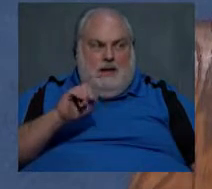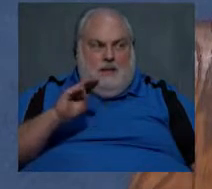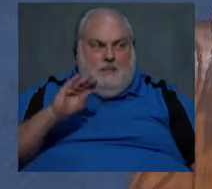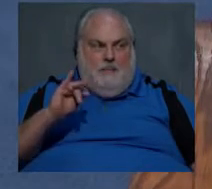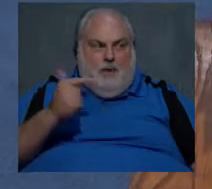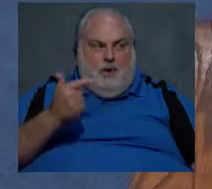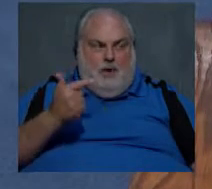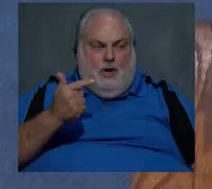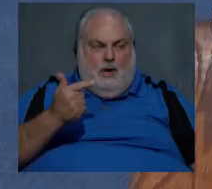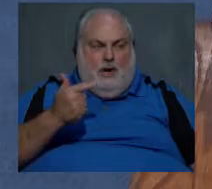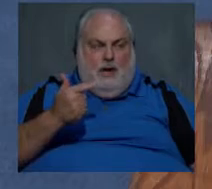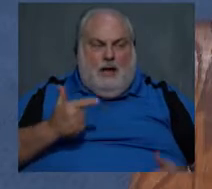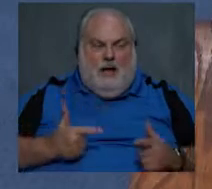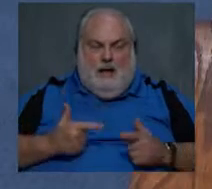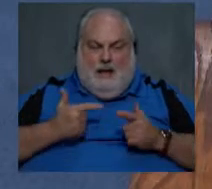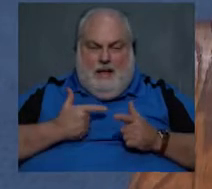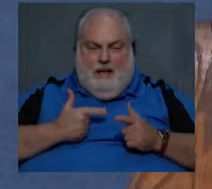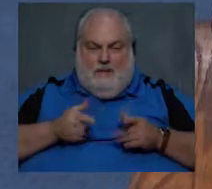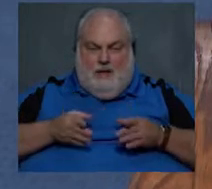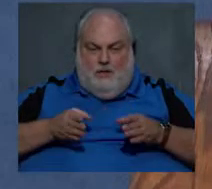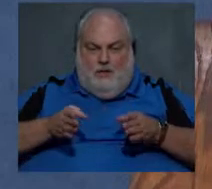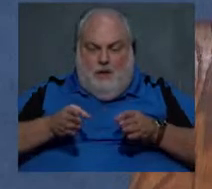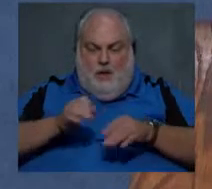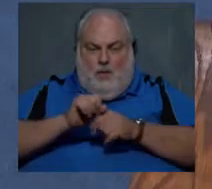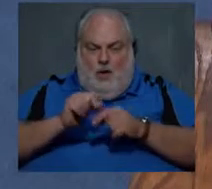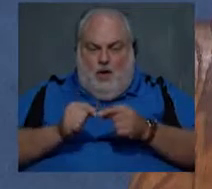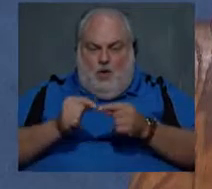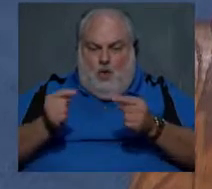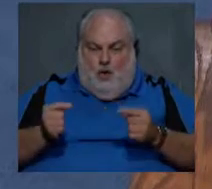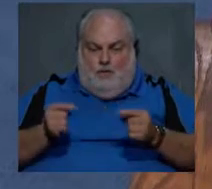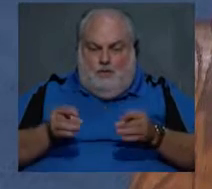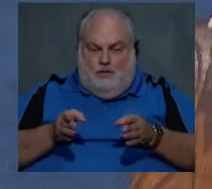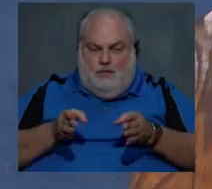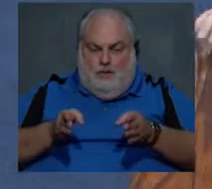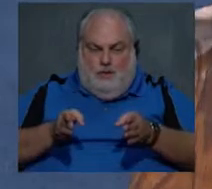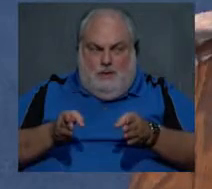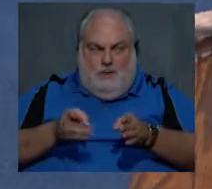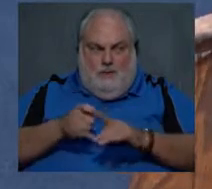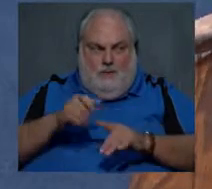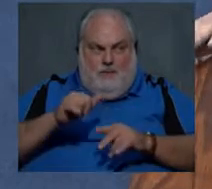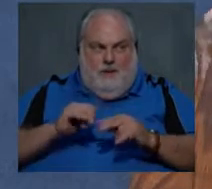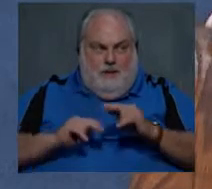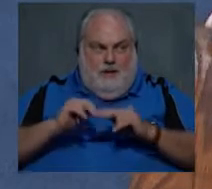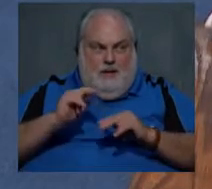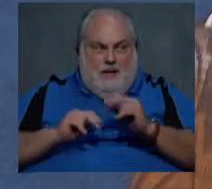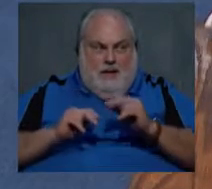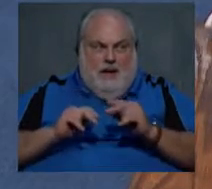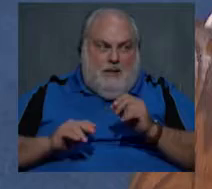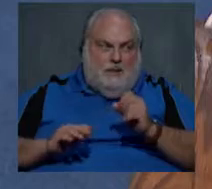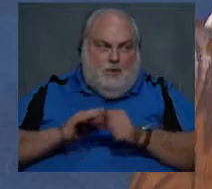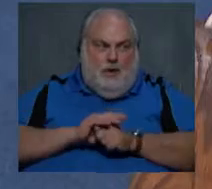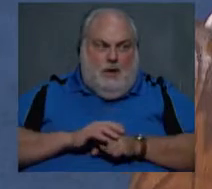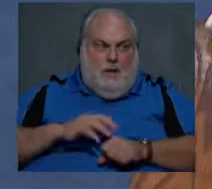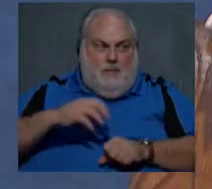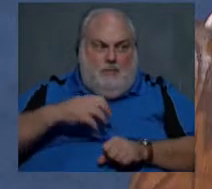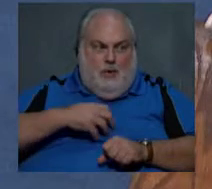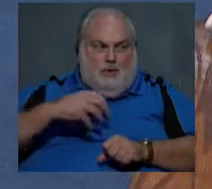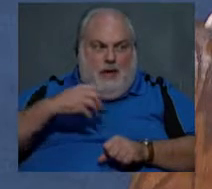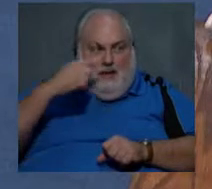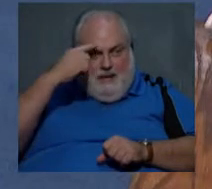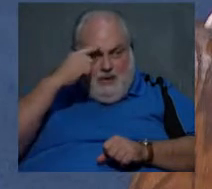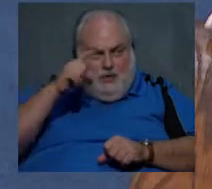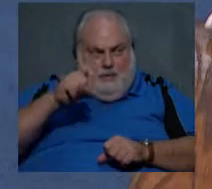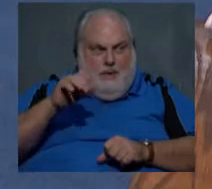the street and I work across the street from this facility. And I am totally opposed to it. I think it should